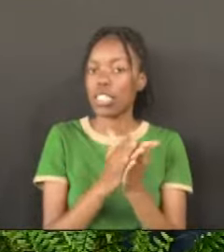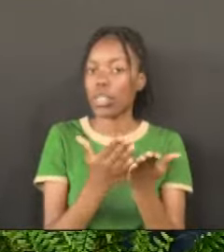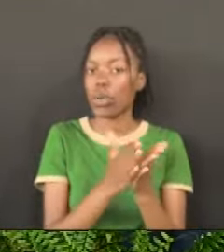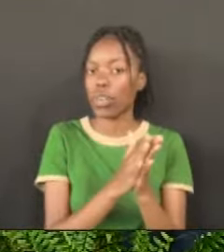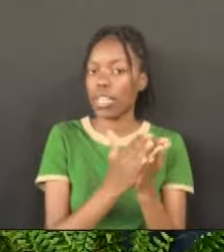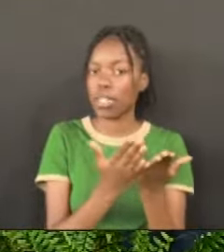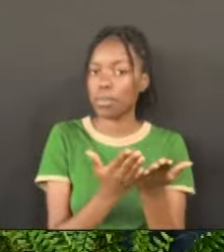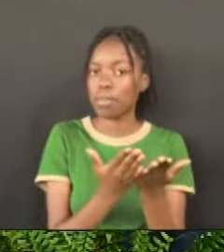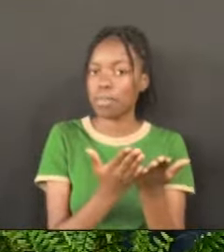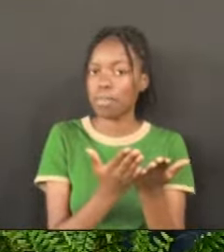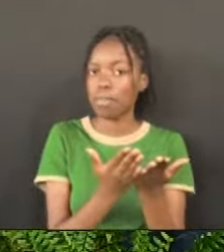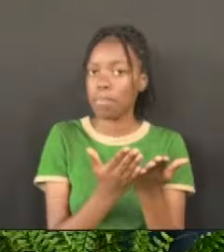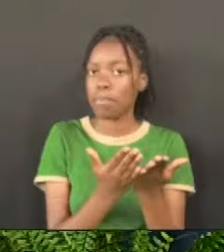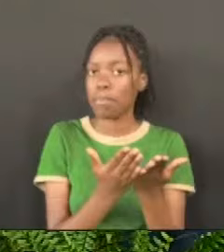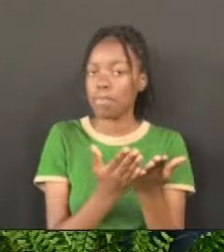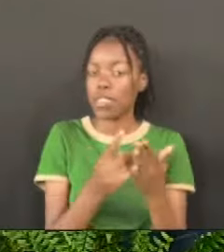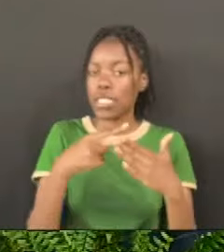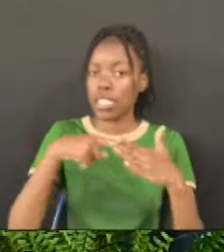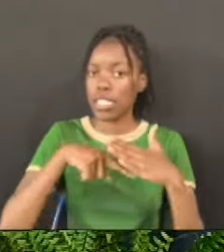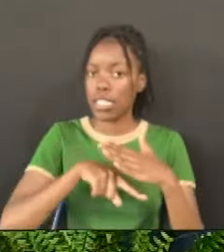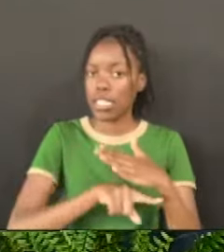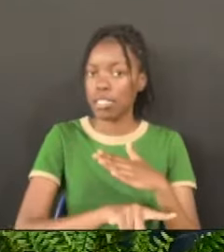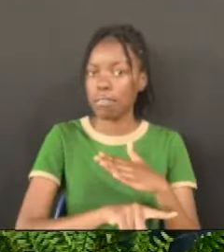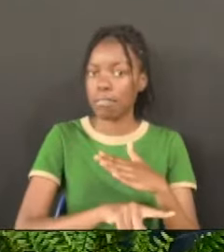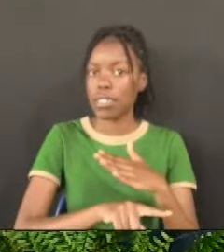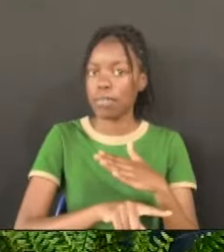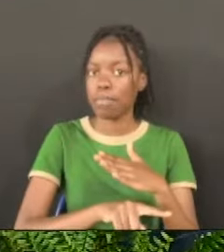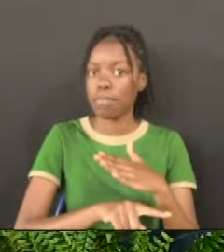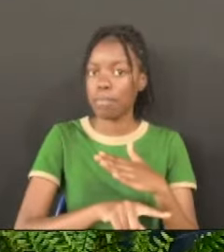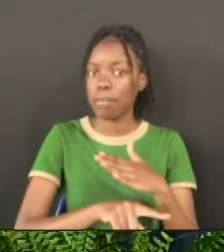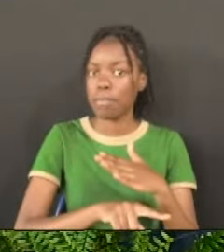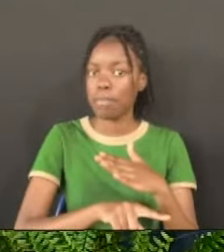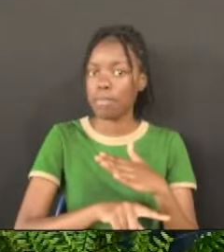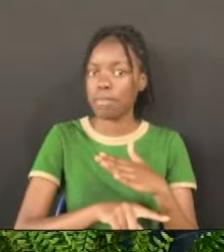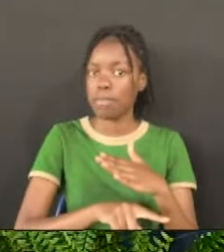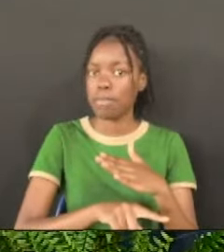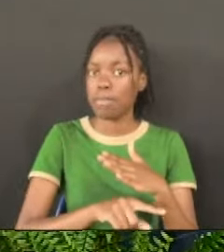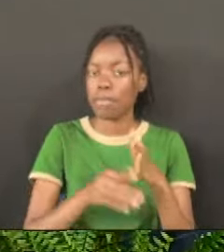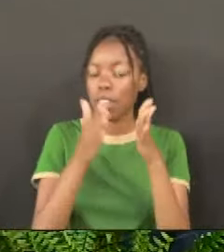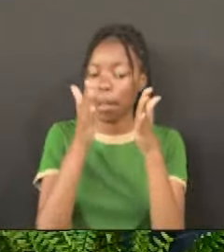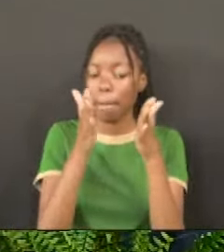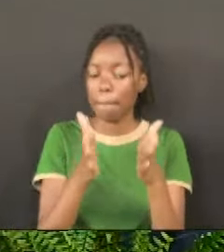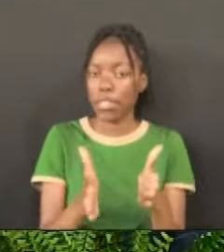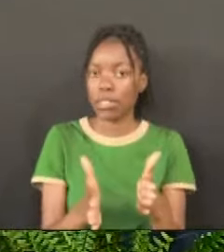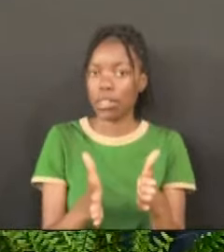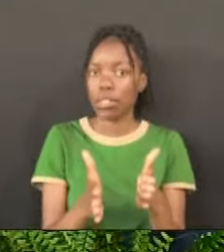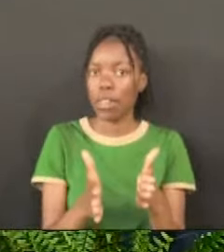It is deeply or a deep personal and